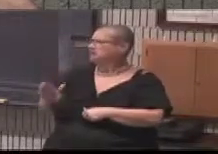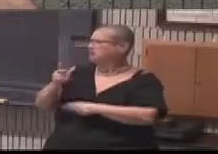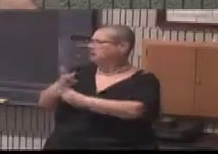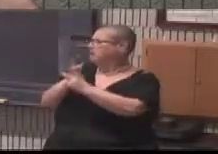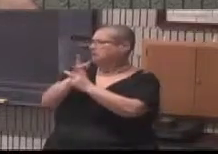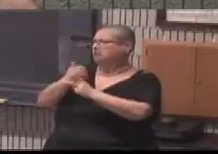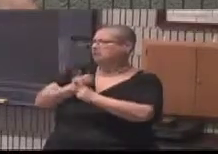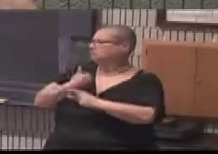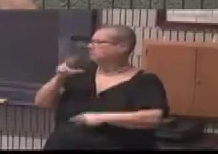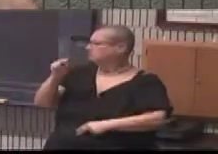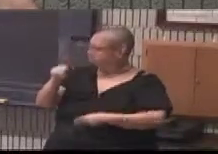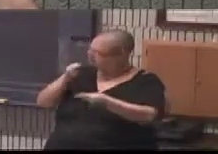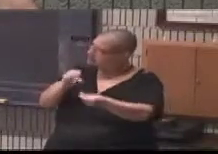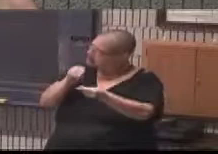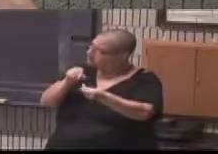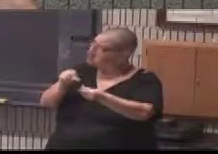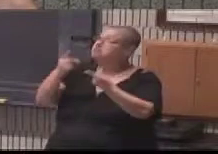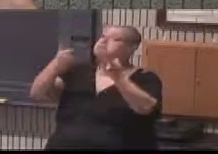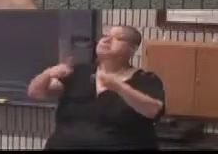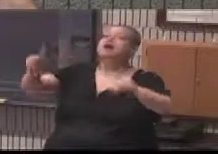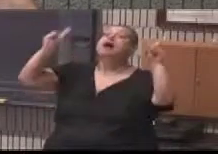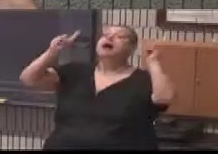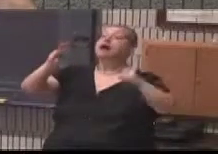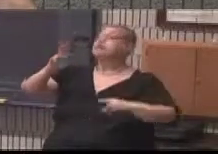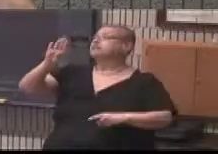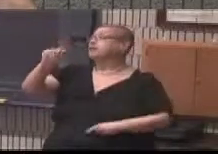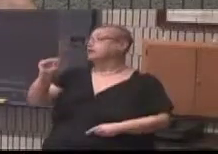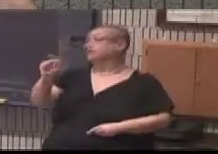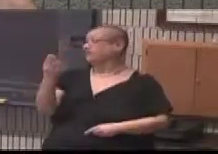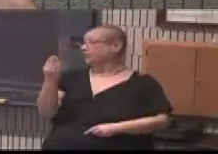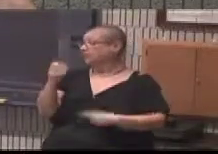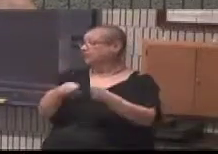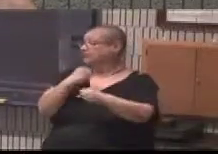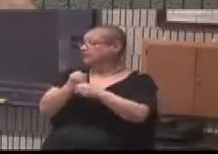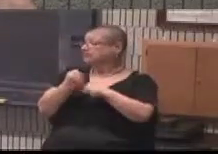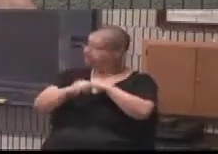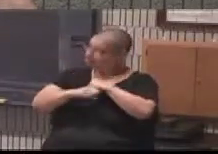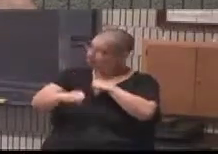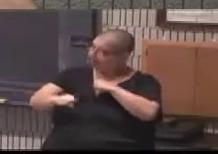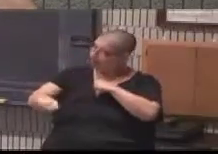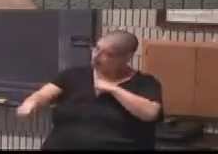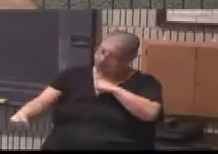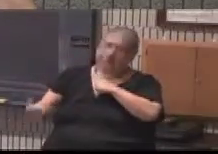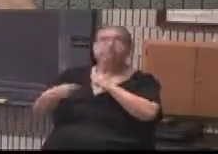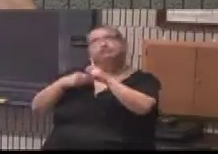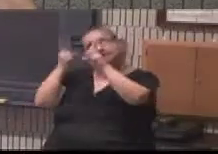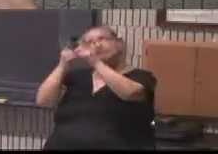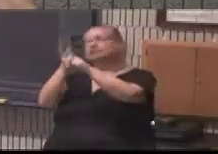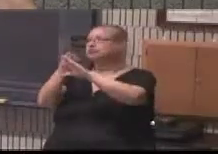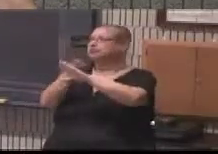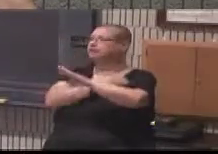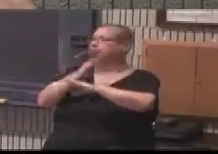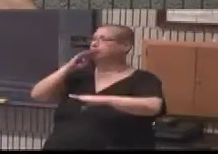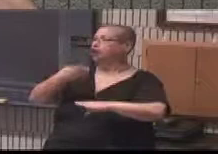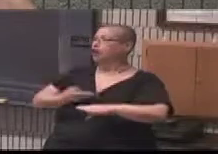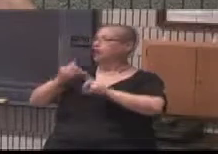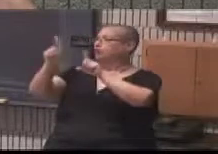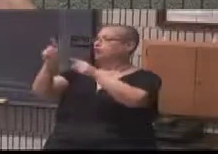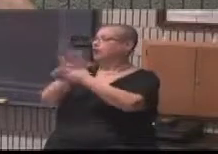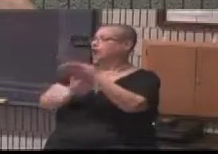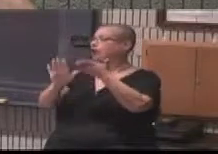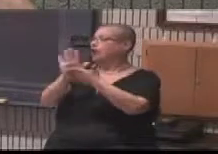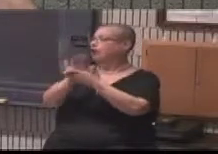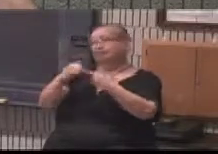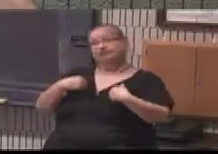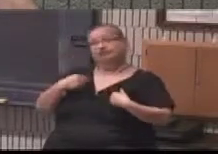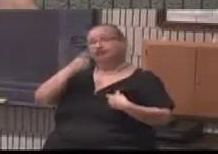this. And finally achieved my master's degree after 14 years. I had a goal that I was going to get it before my daughter went to college, so